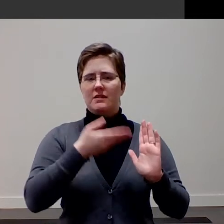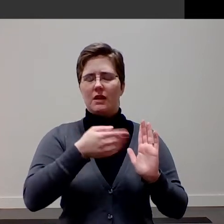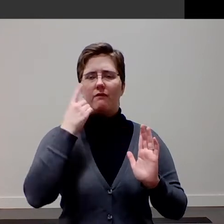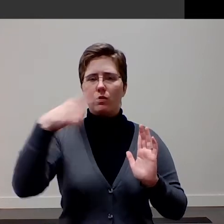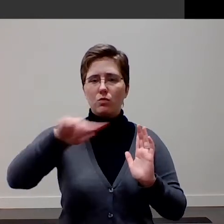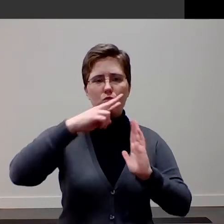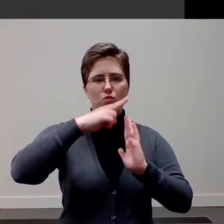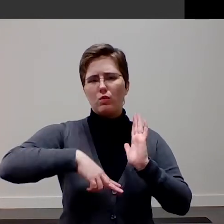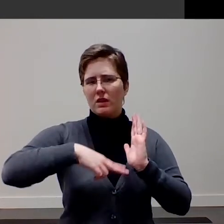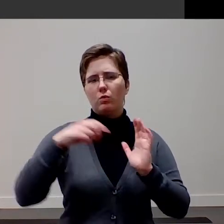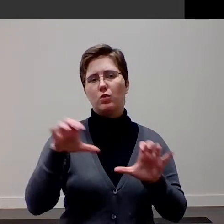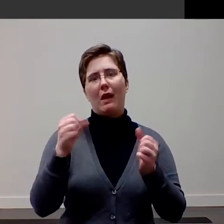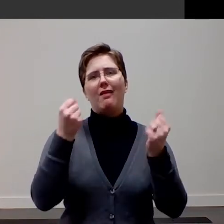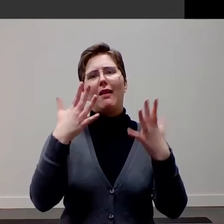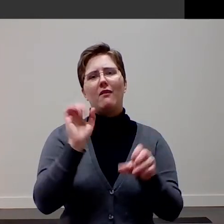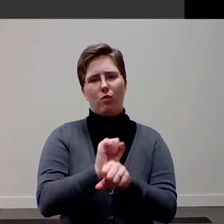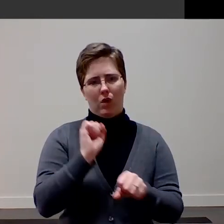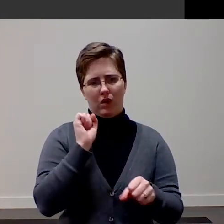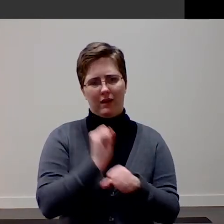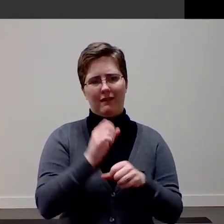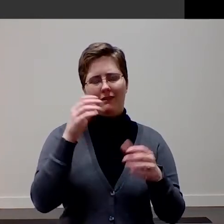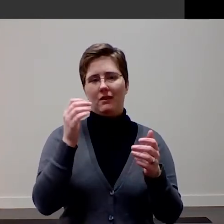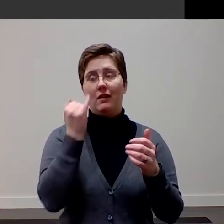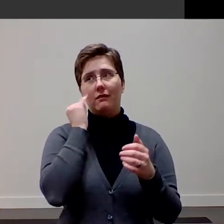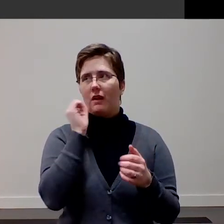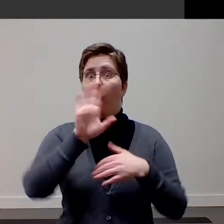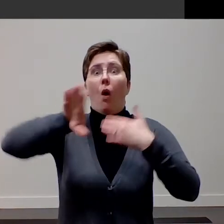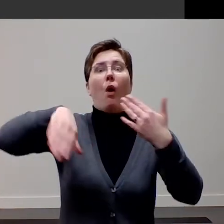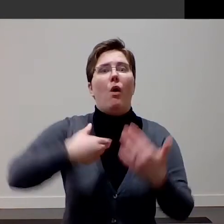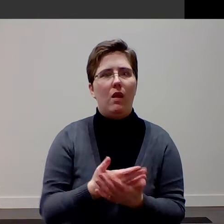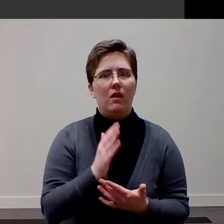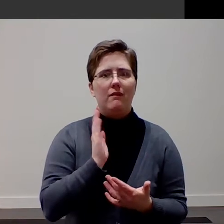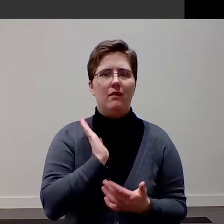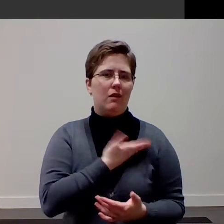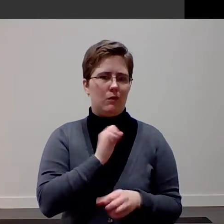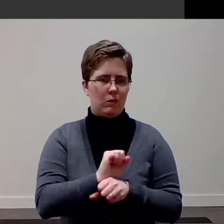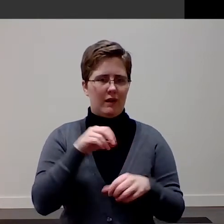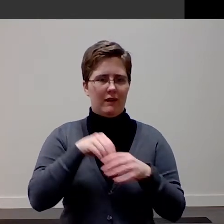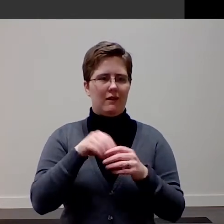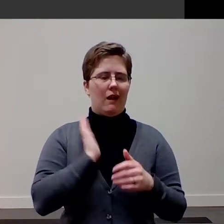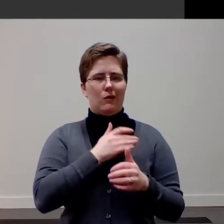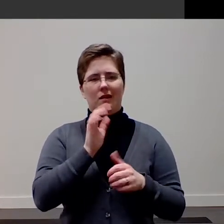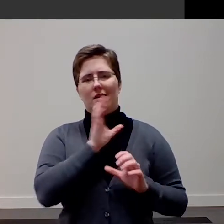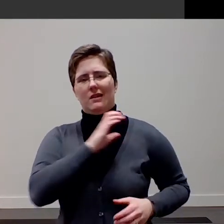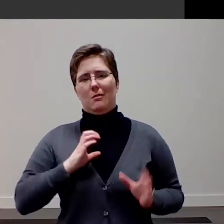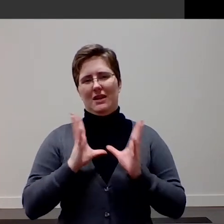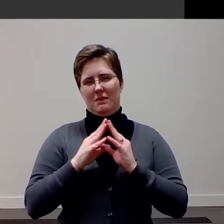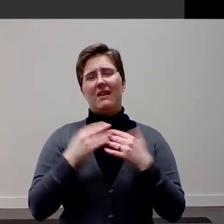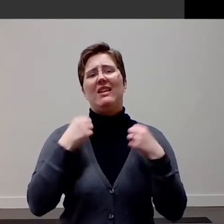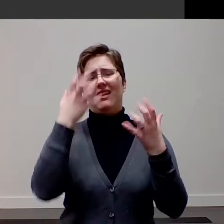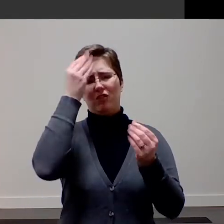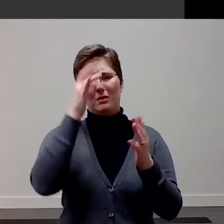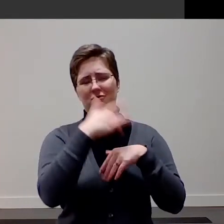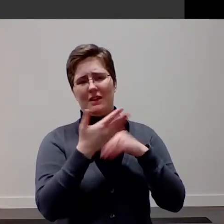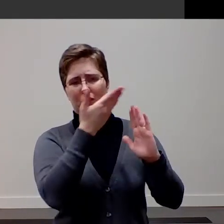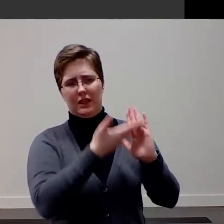for people to read because we do a lot of our work, if not all, if almost all of it in our committee meetings. So there's a lot of information